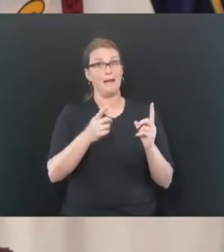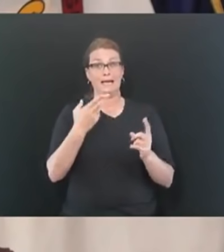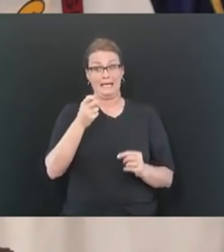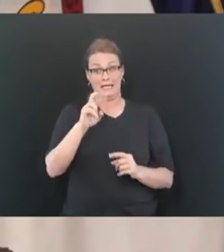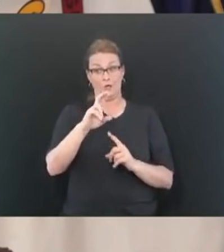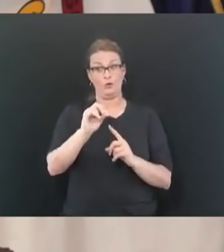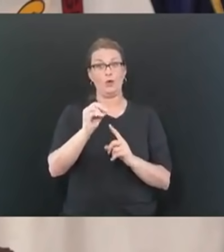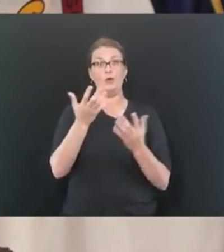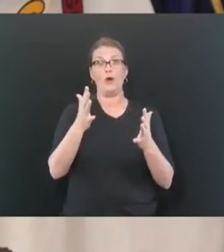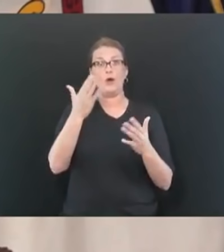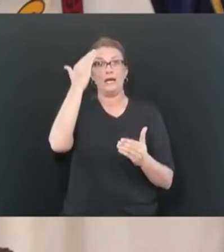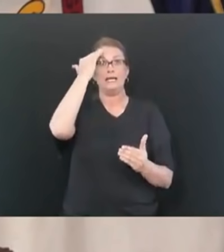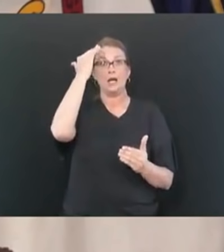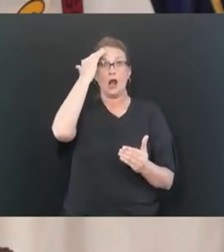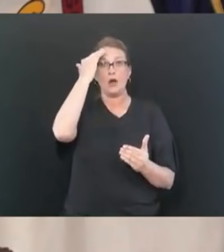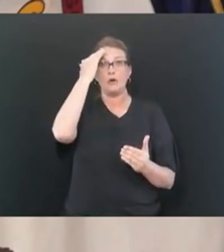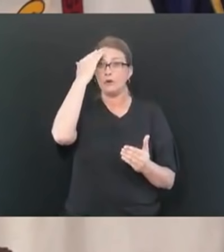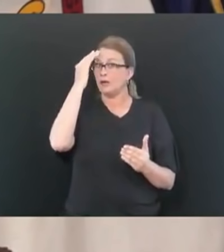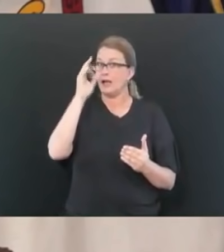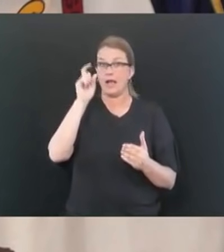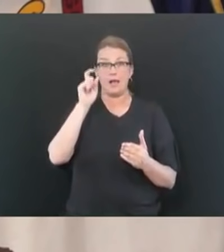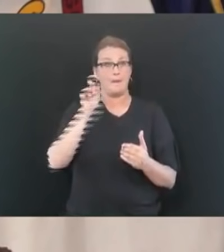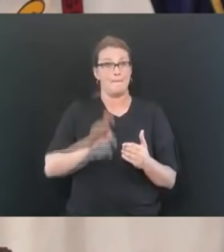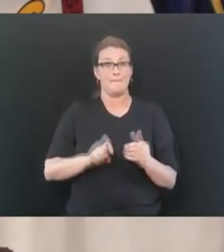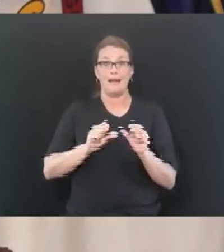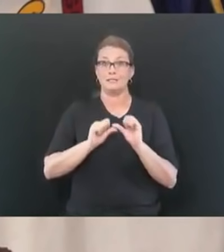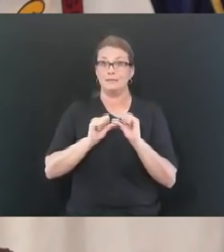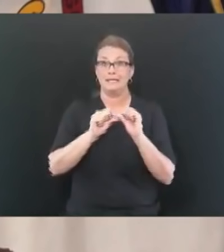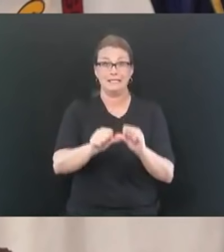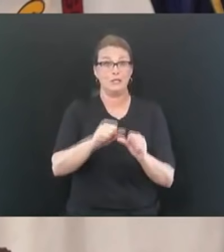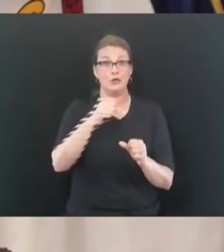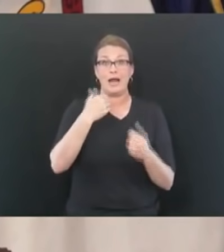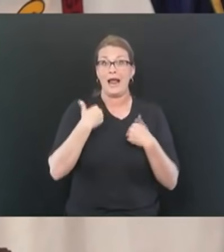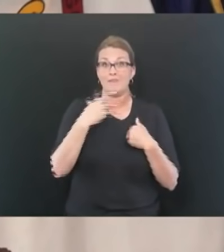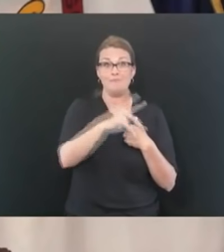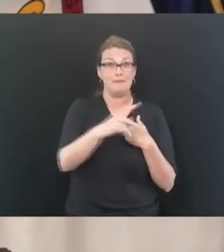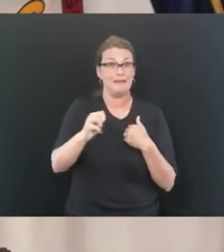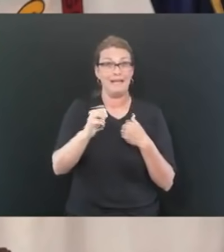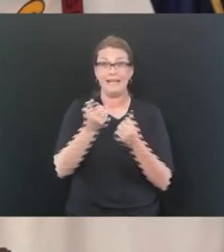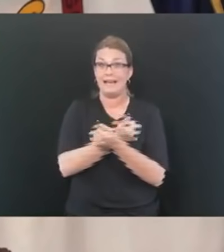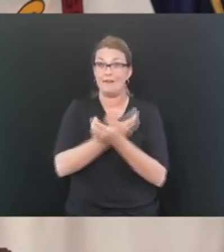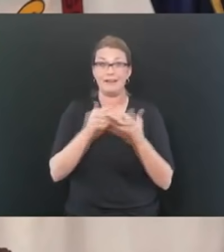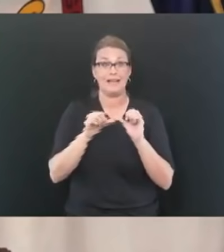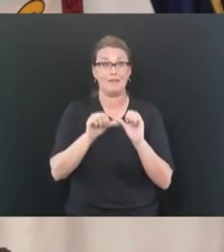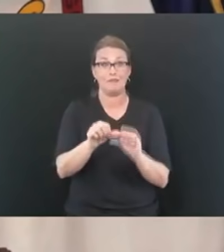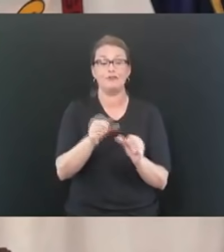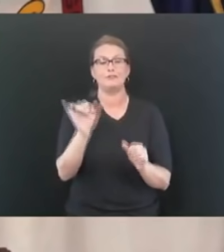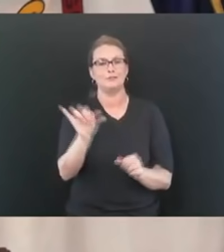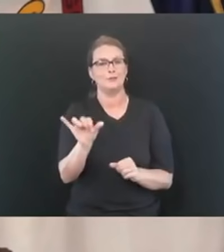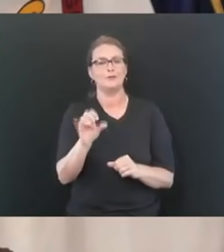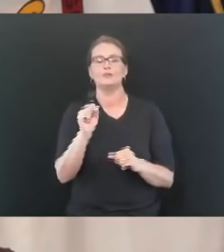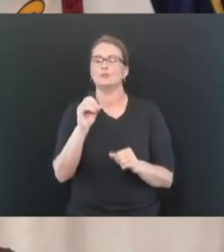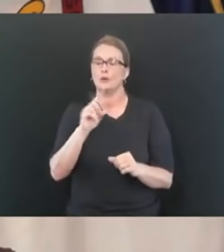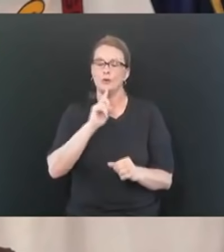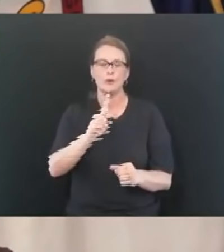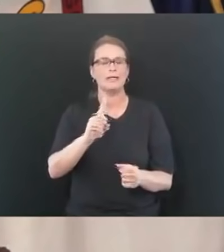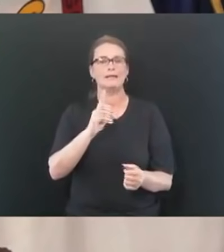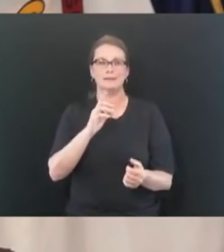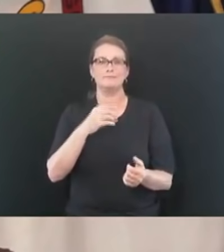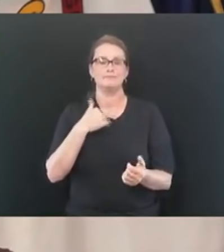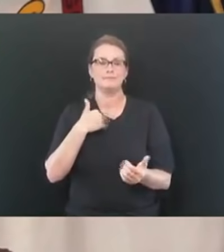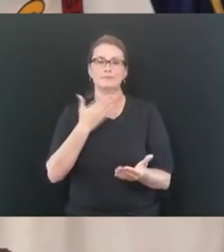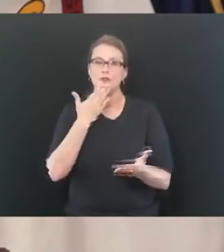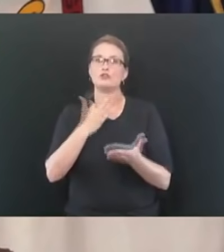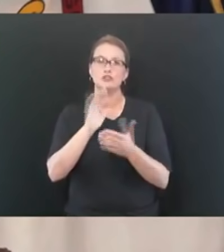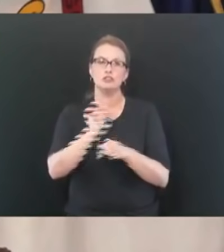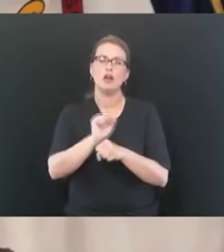too that we've got to be able to continue to protect as we go forward too. So absolutely, I think it's a